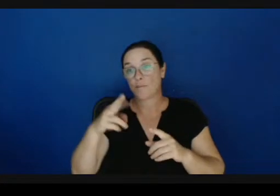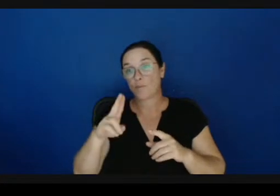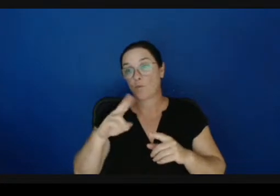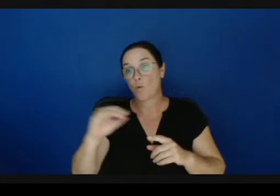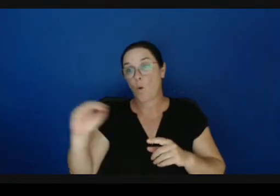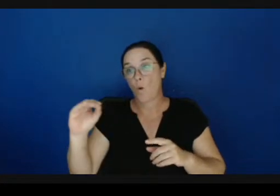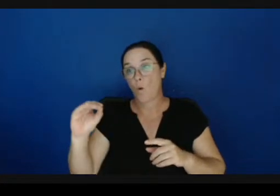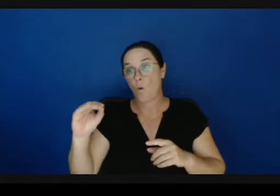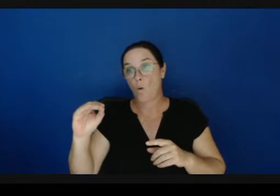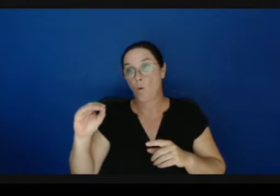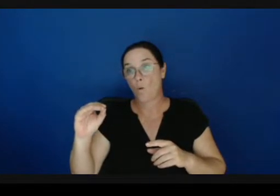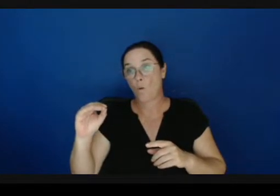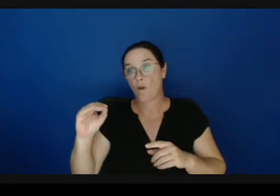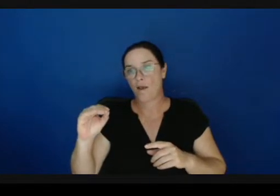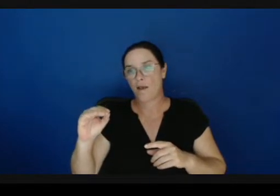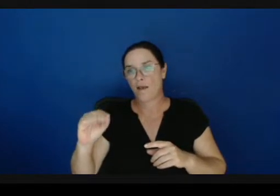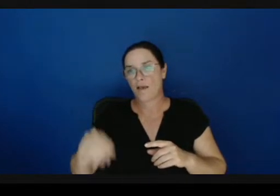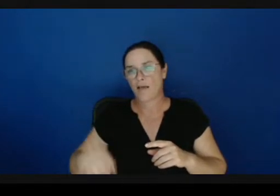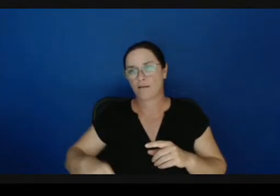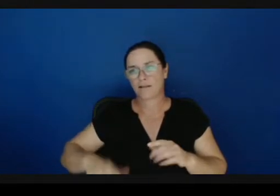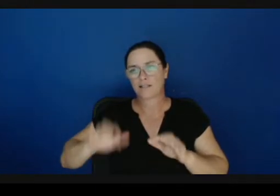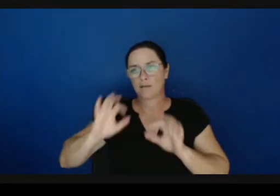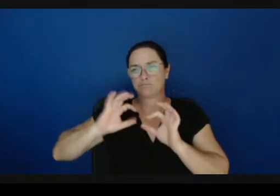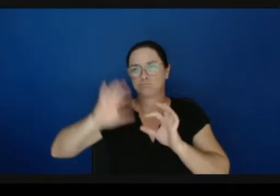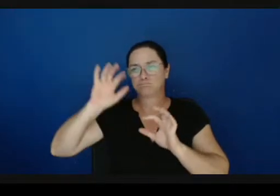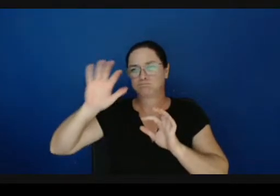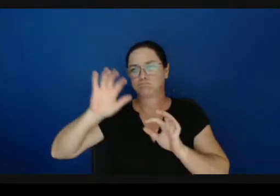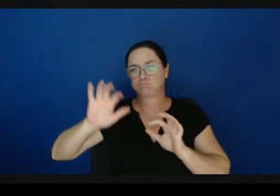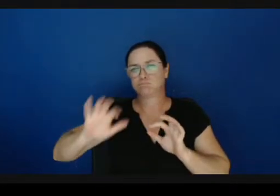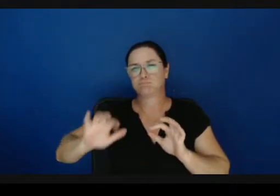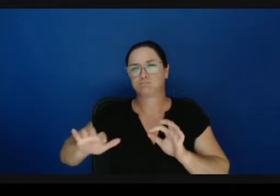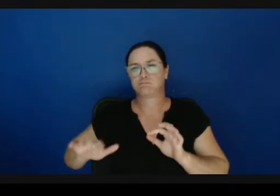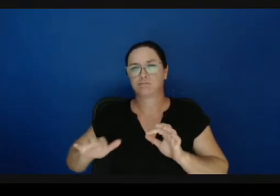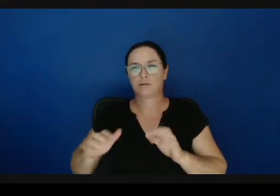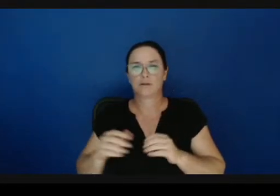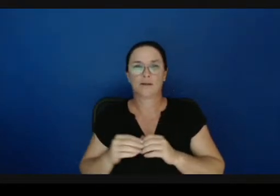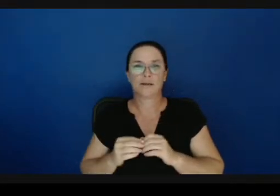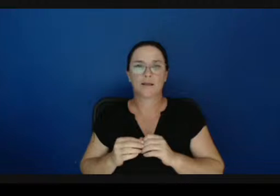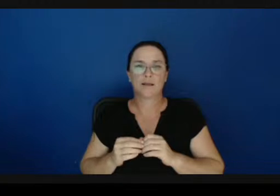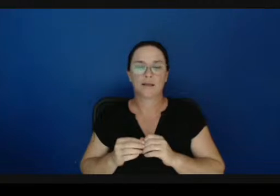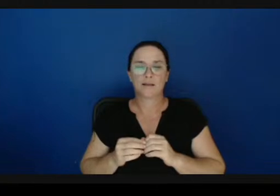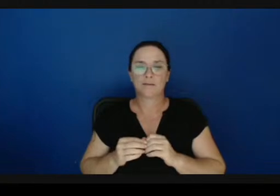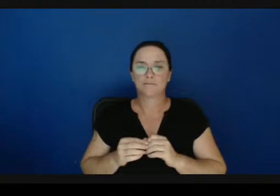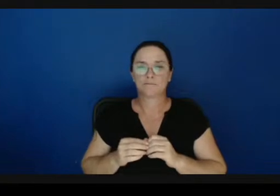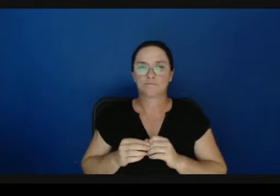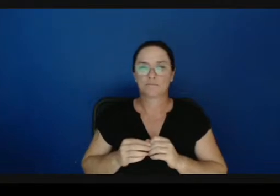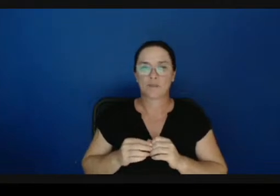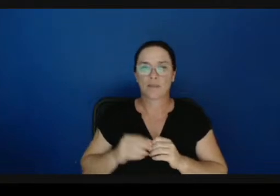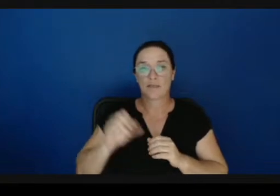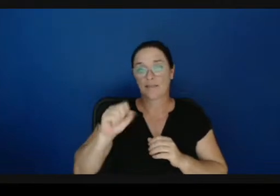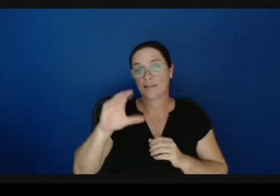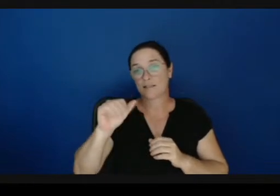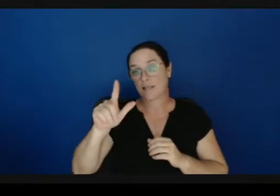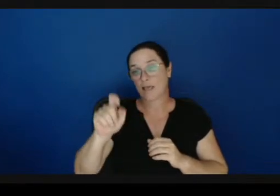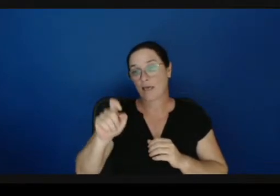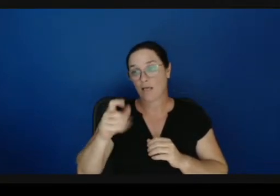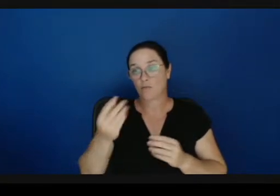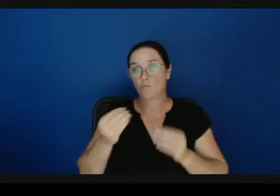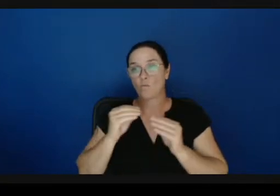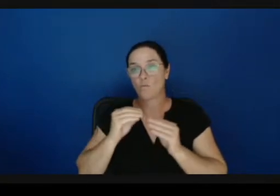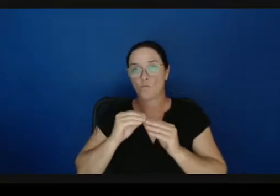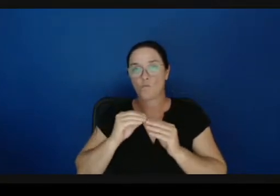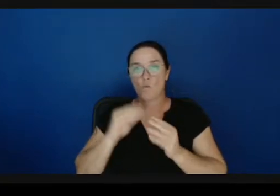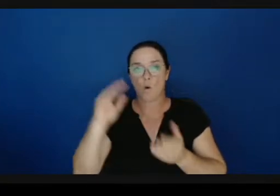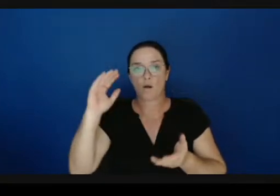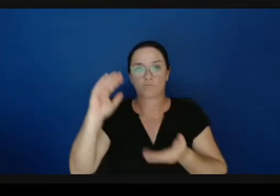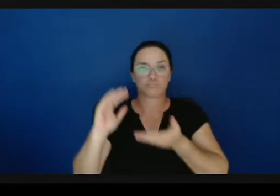signal. Here is a huge amount of scatter. And if you look at the scale is much smaller as well. So here, I don't really